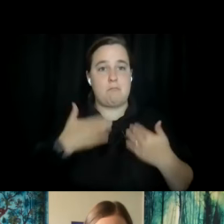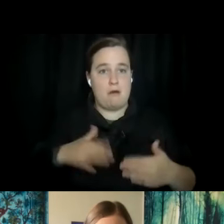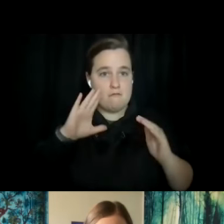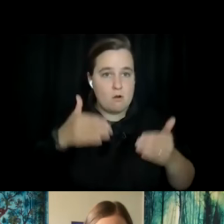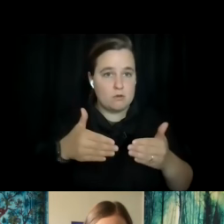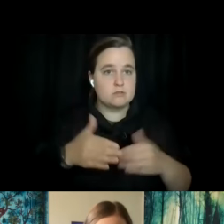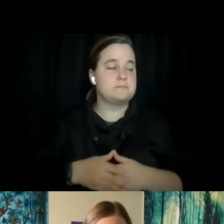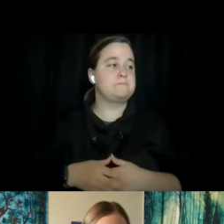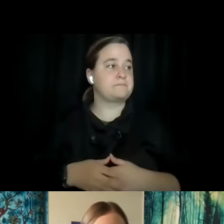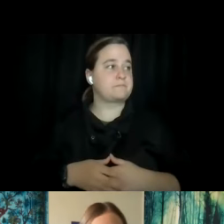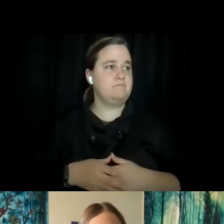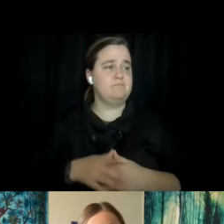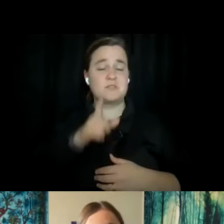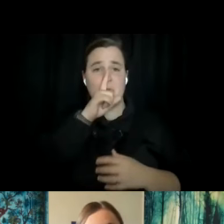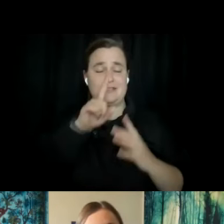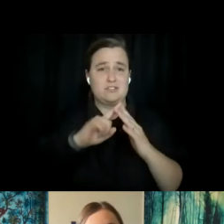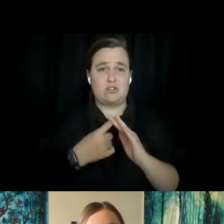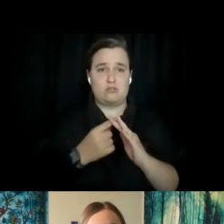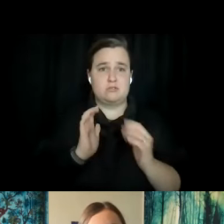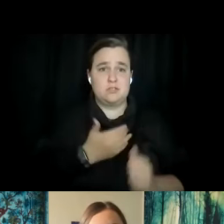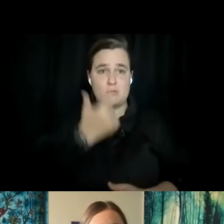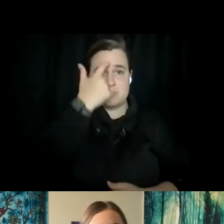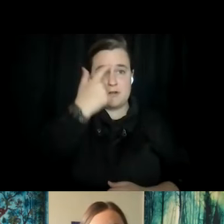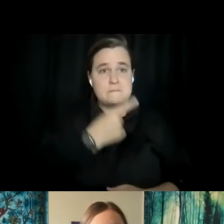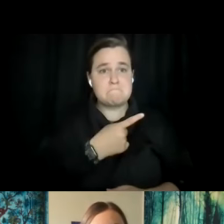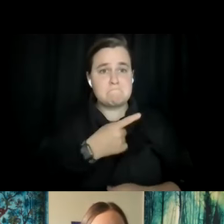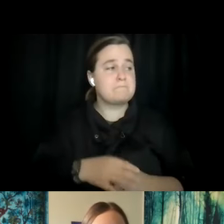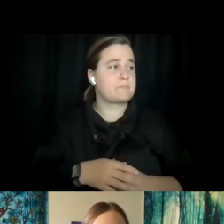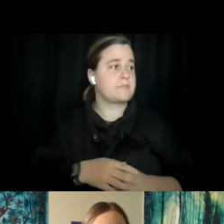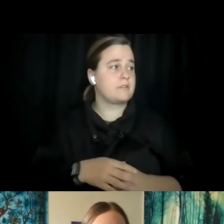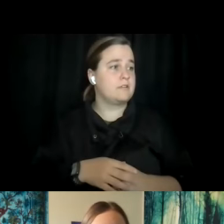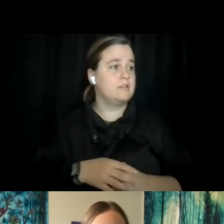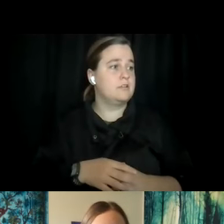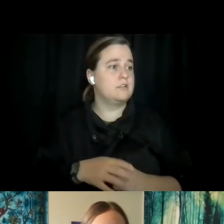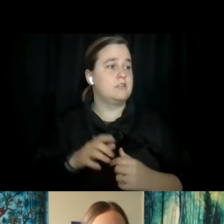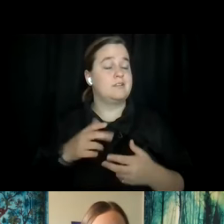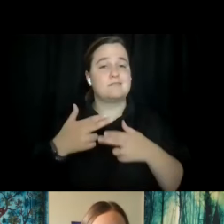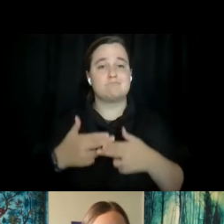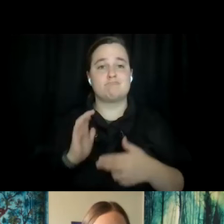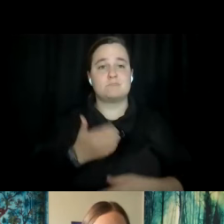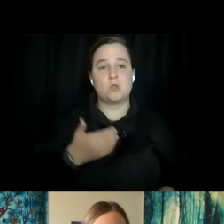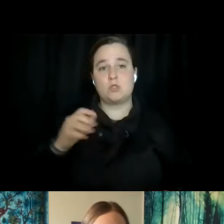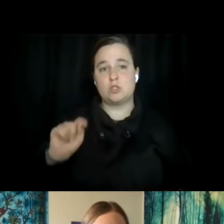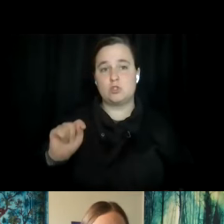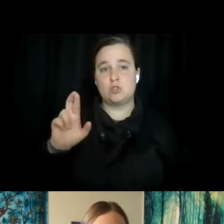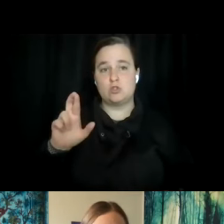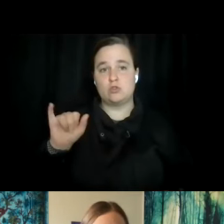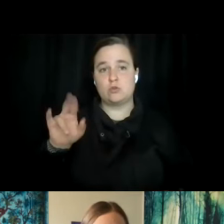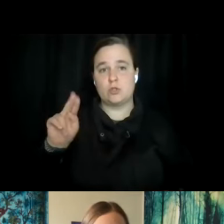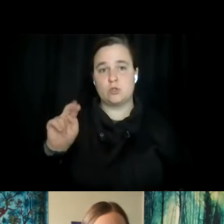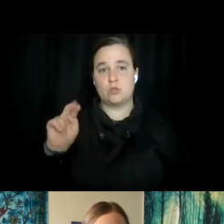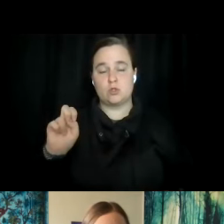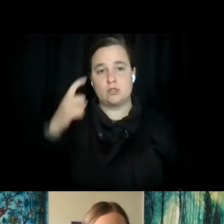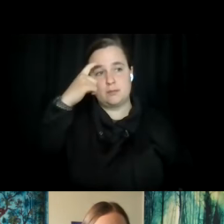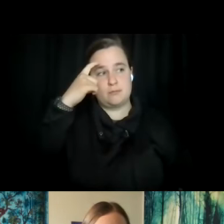Because it all starts in our brain, right? So this is called the triune brain, basically proposed by